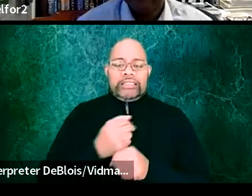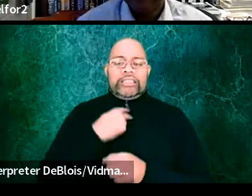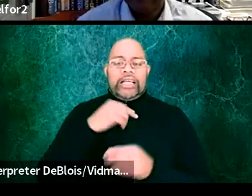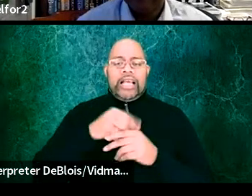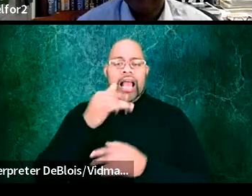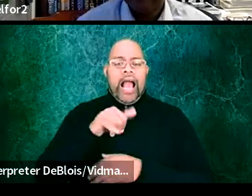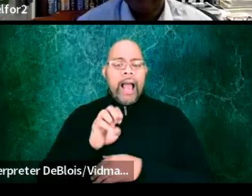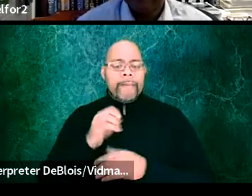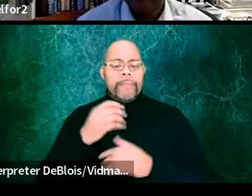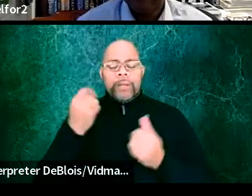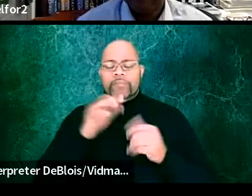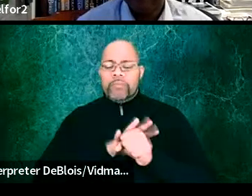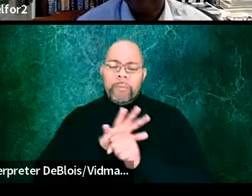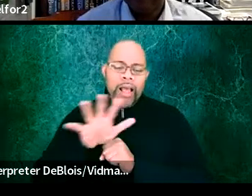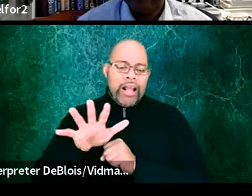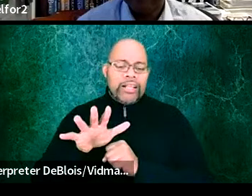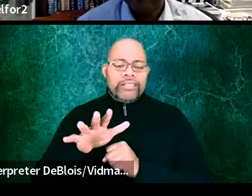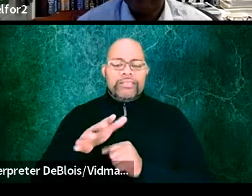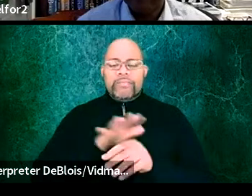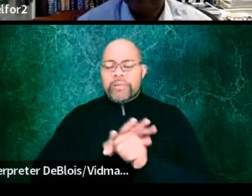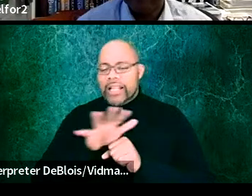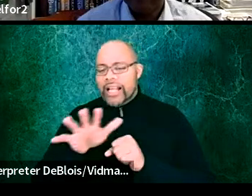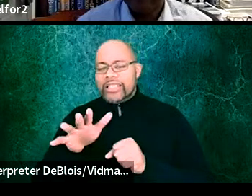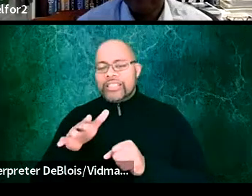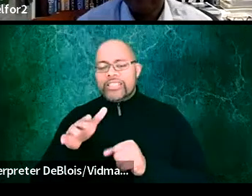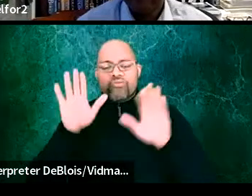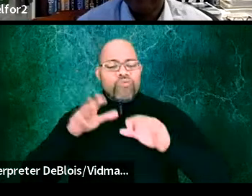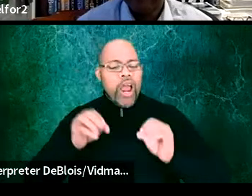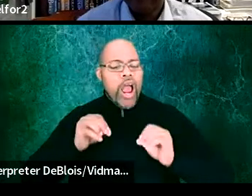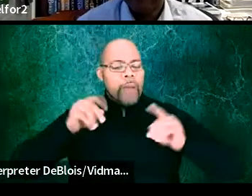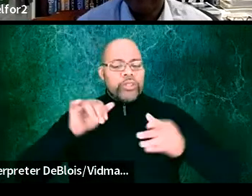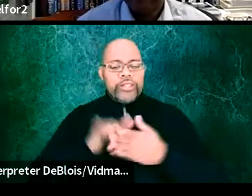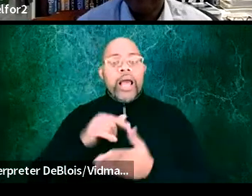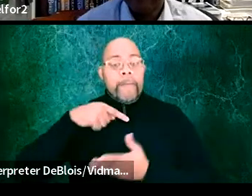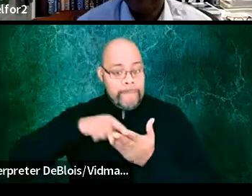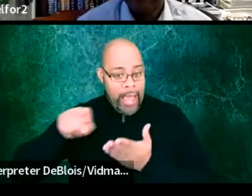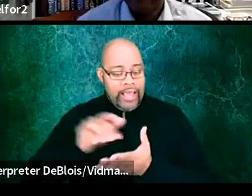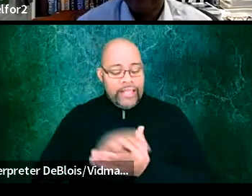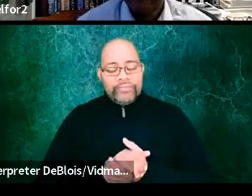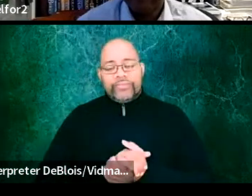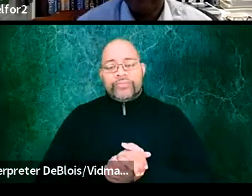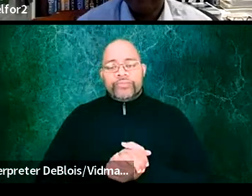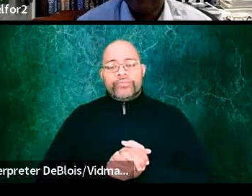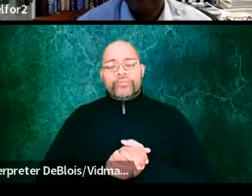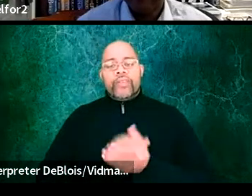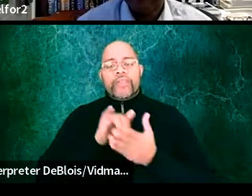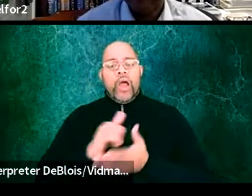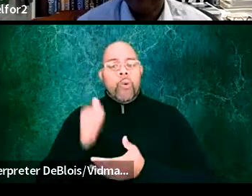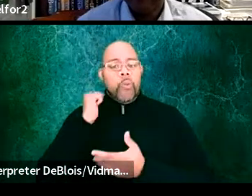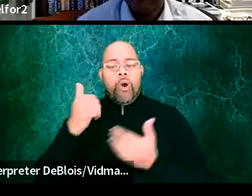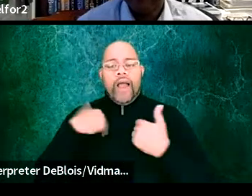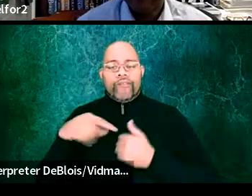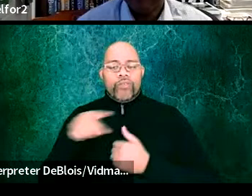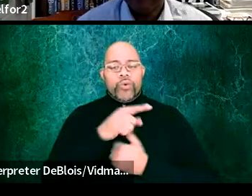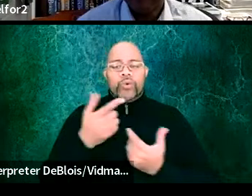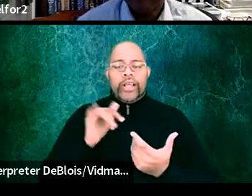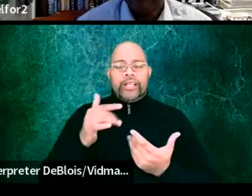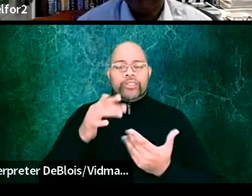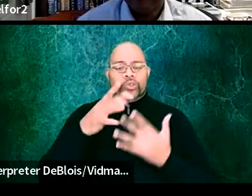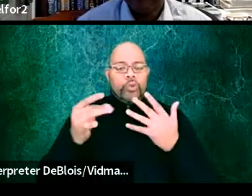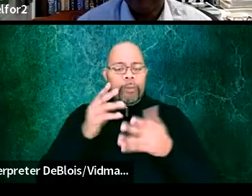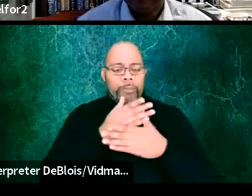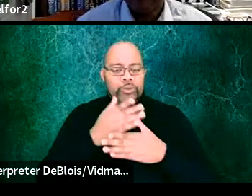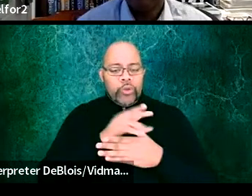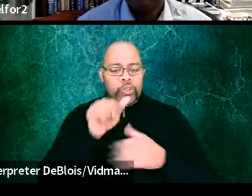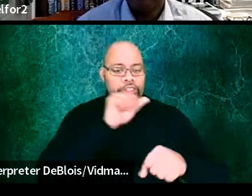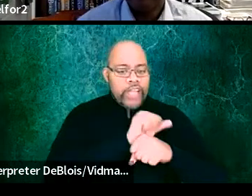there are tons and tons and tons of great opportunities that are paid, that won't like have you sort of choosing between like